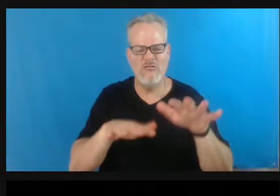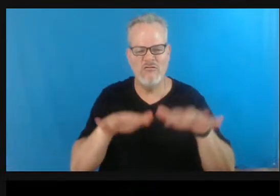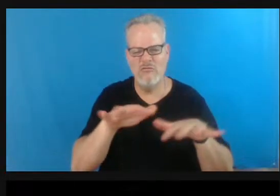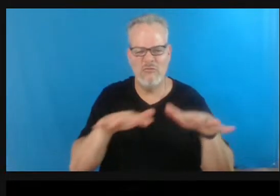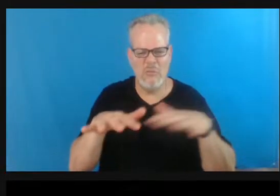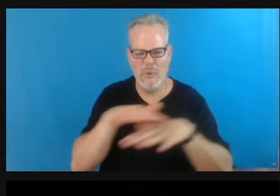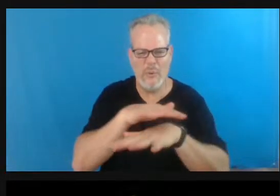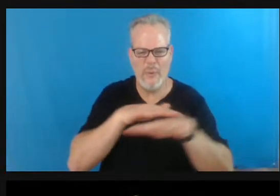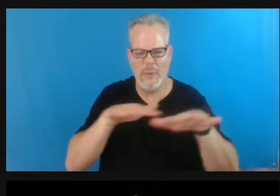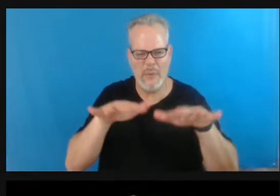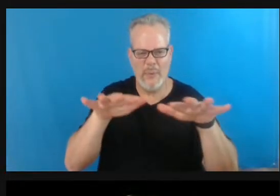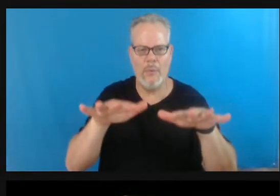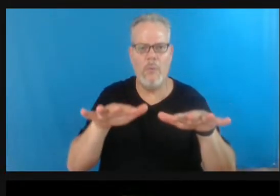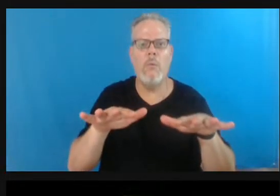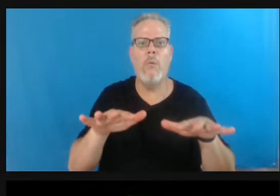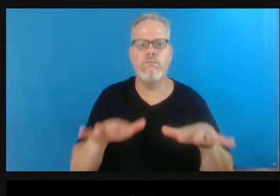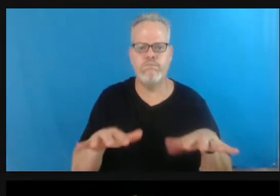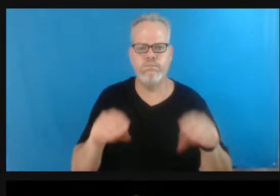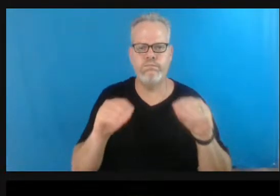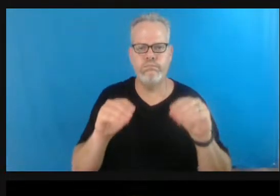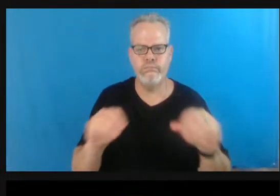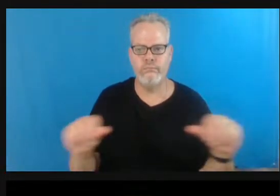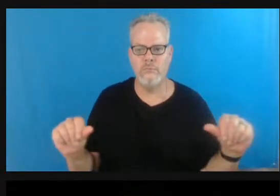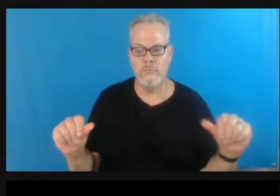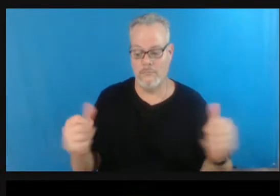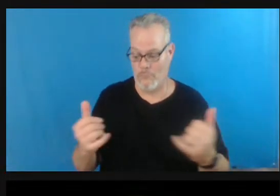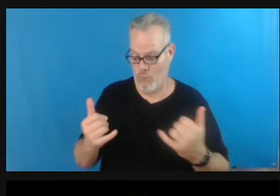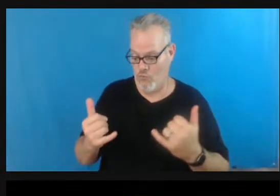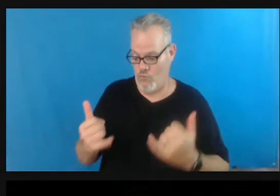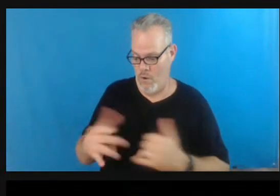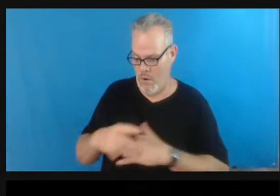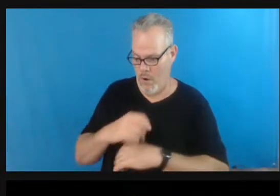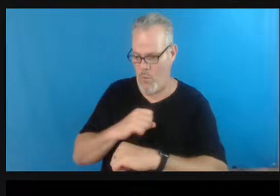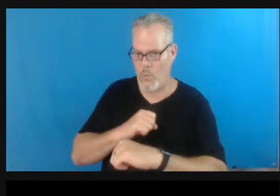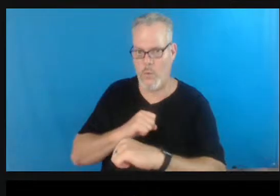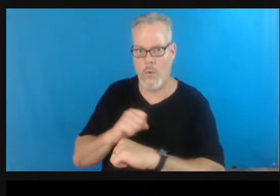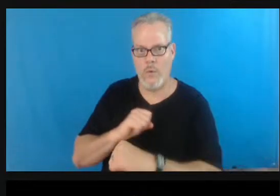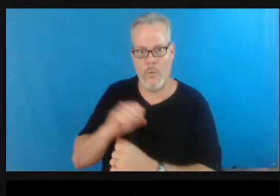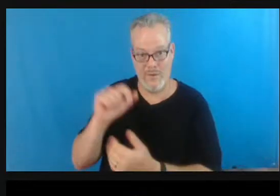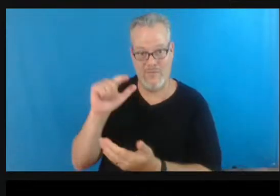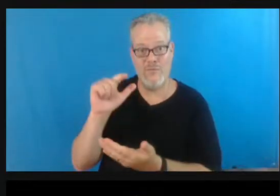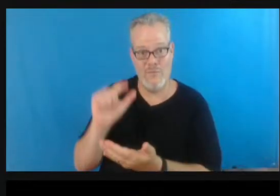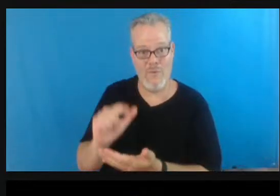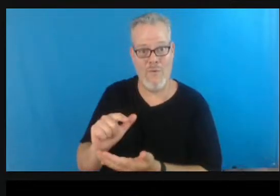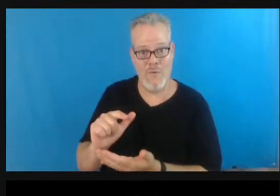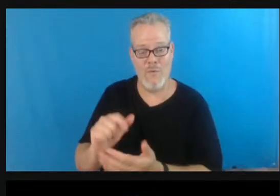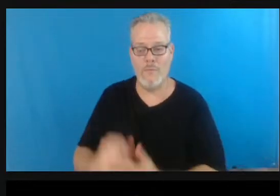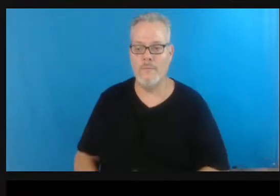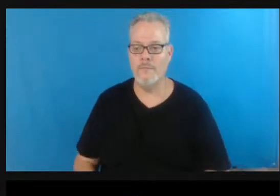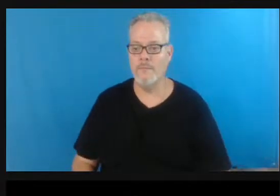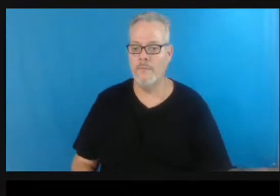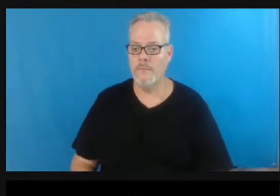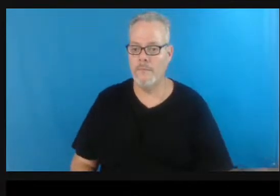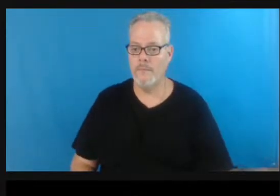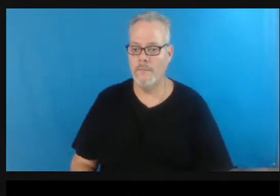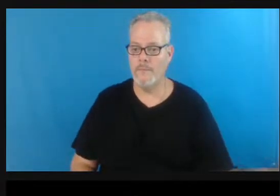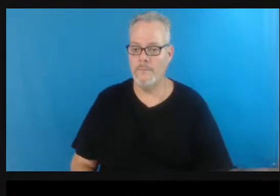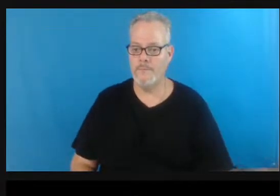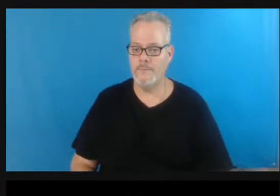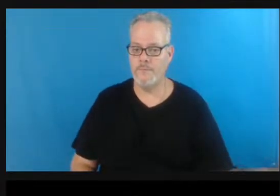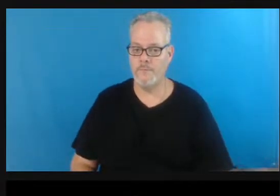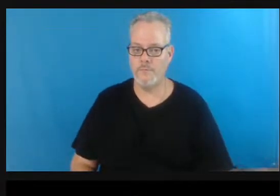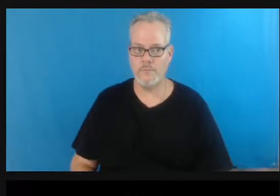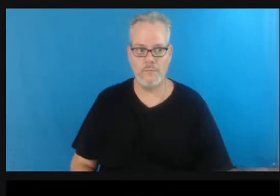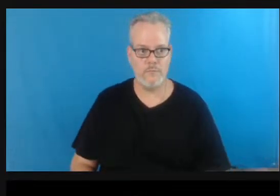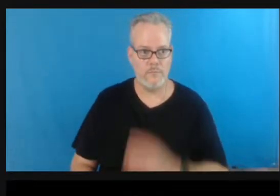But overall, I think the earthquake patterns are actually fairly low, right? Even here in this south flank area. If we come to our other map,